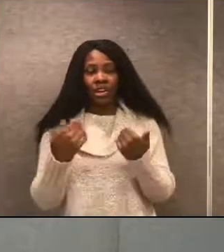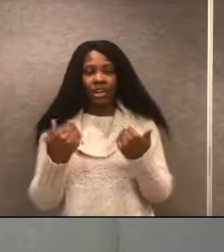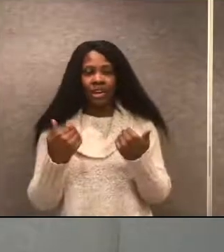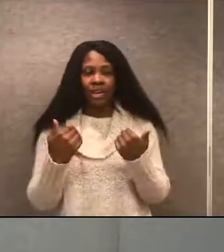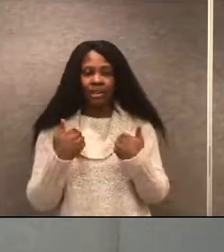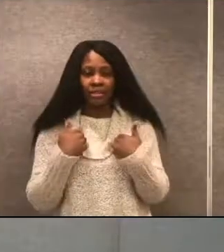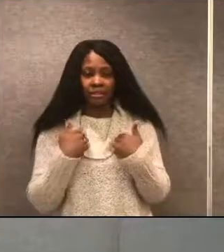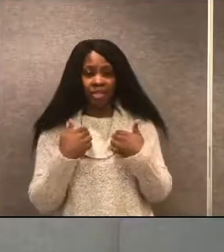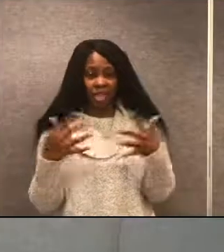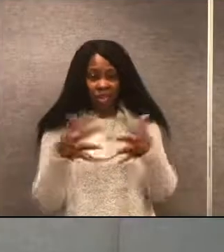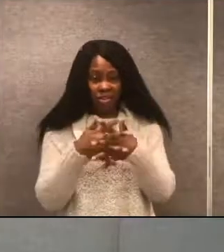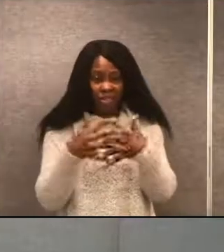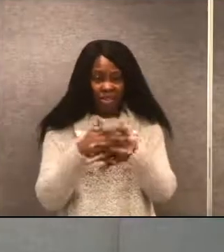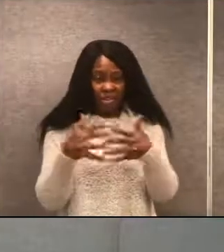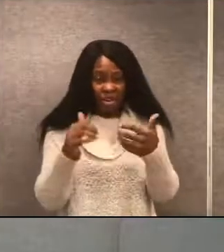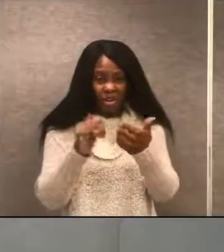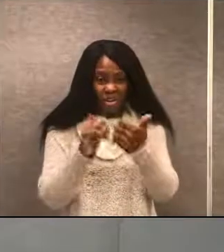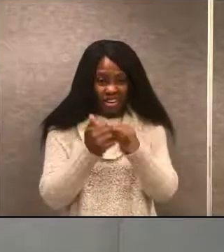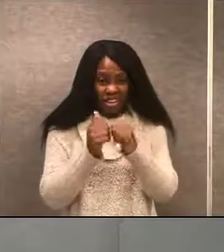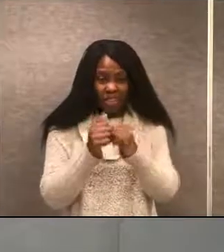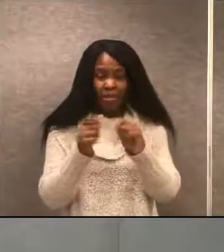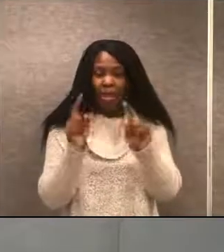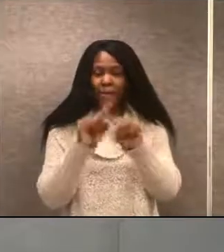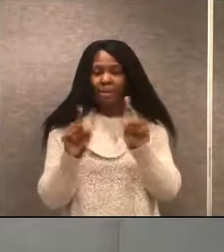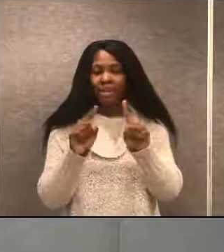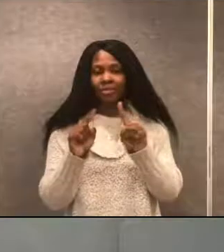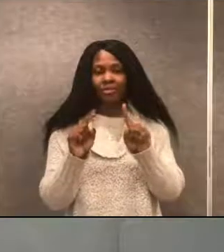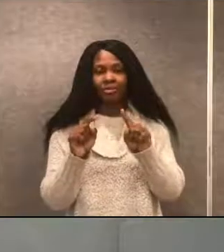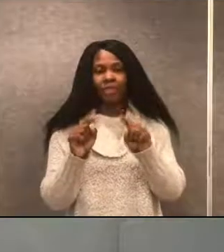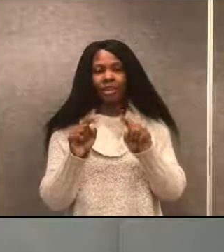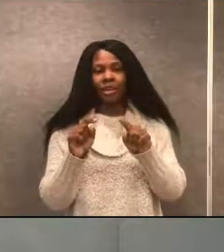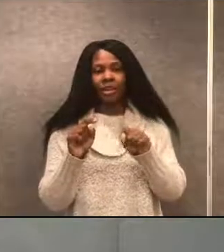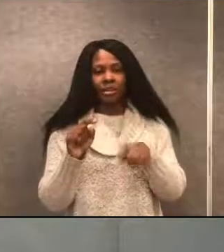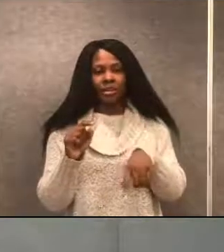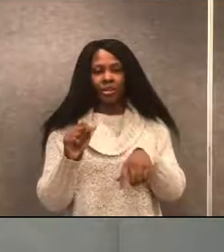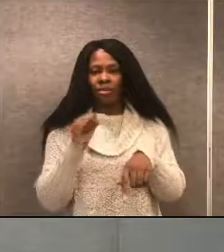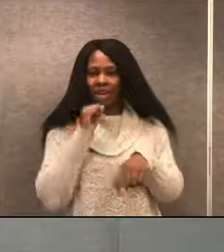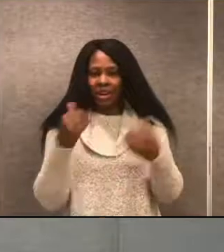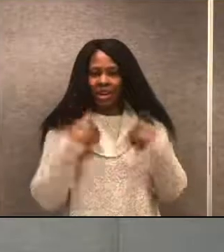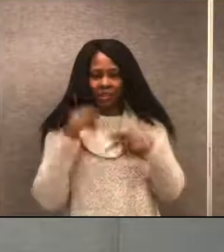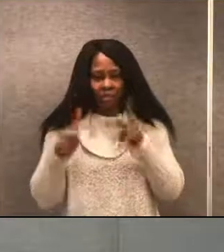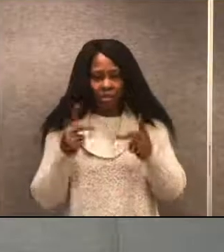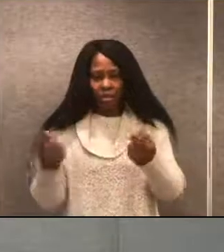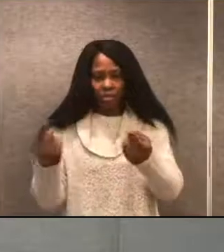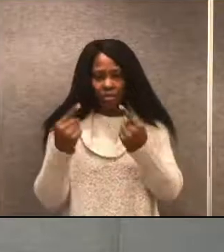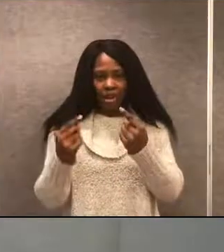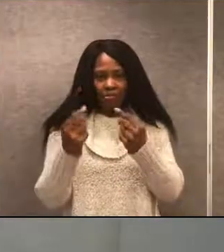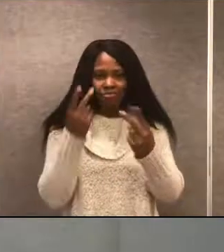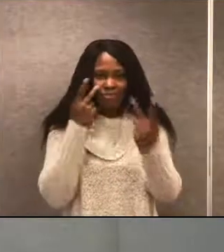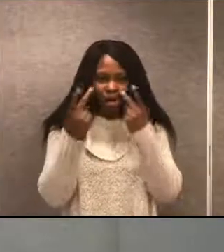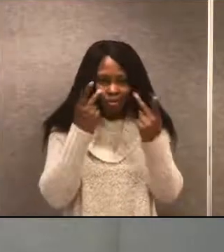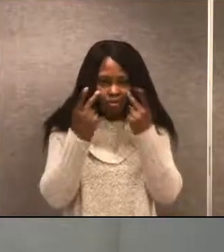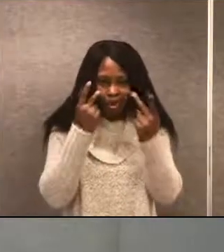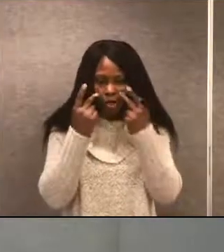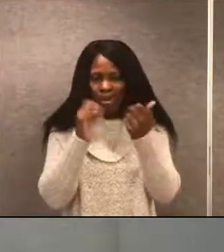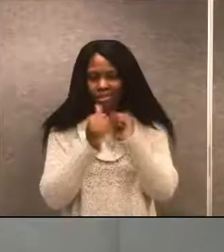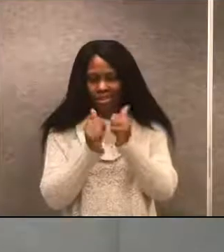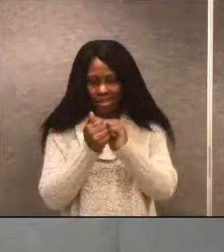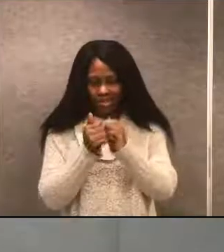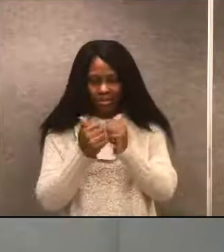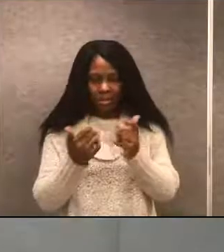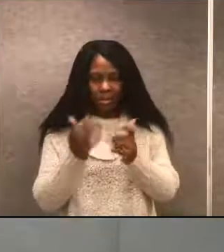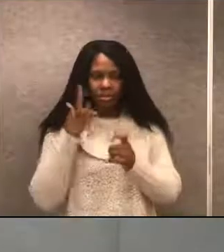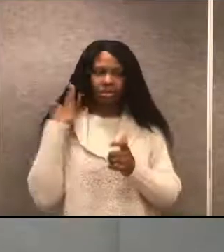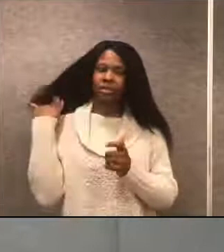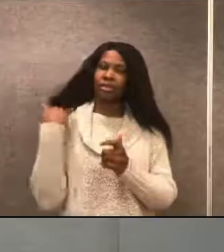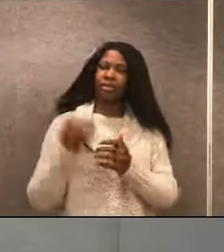though it's homecoming, we will only let the homecoming court parents come just for that moment, and then they will leave just so we can have our last game. And the other last two games